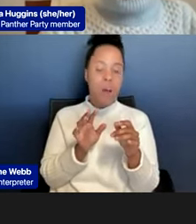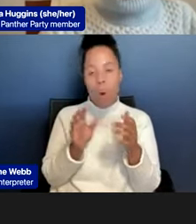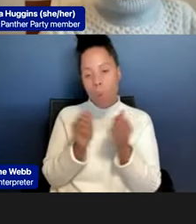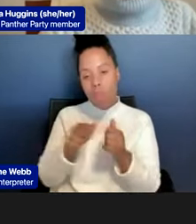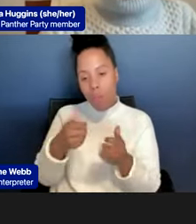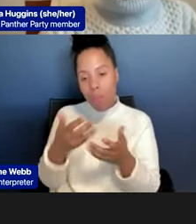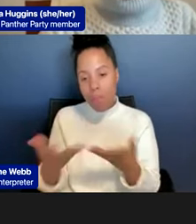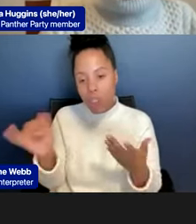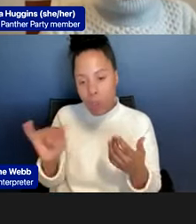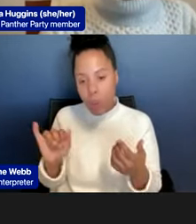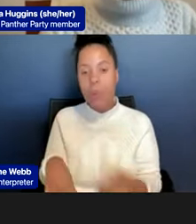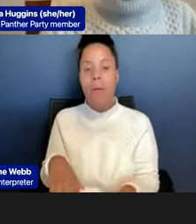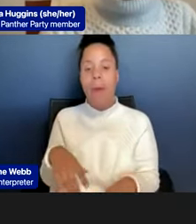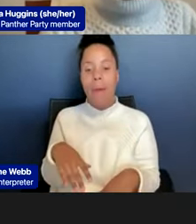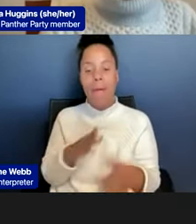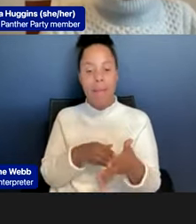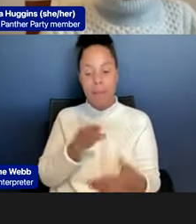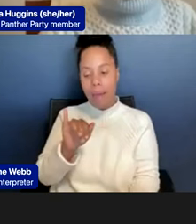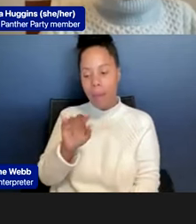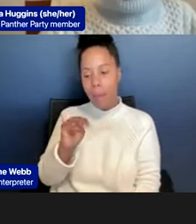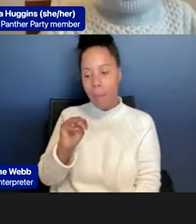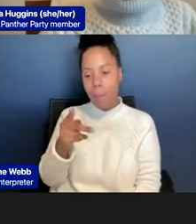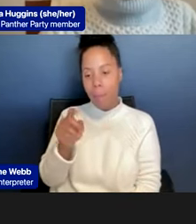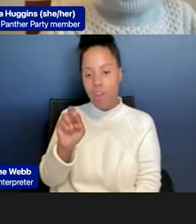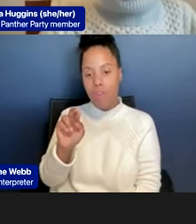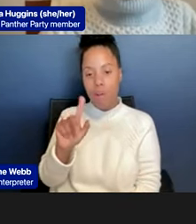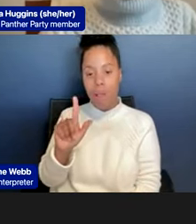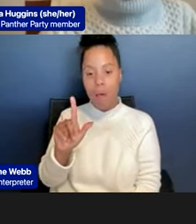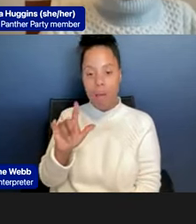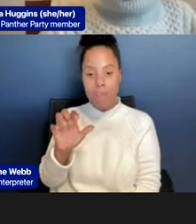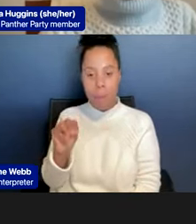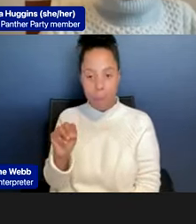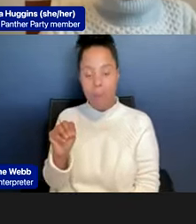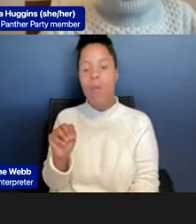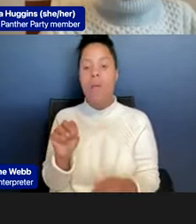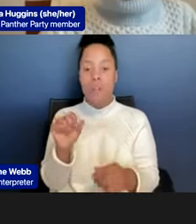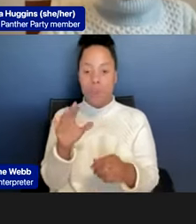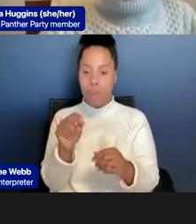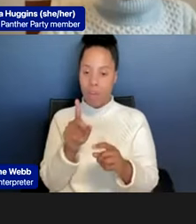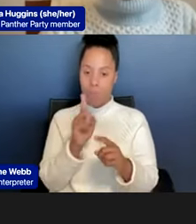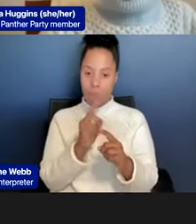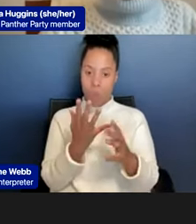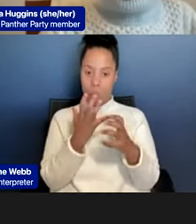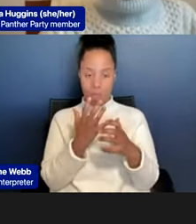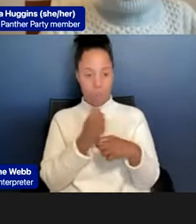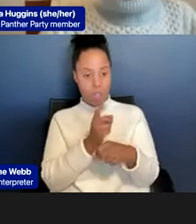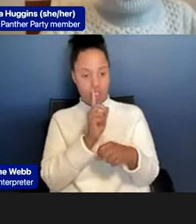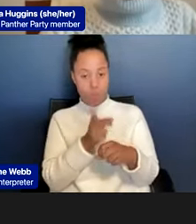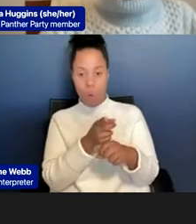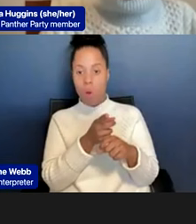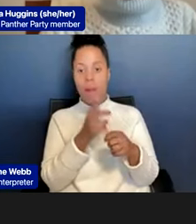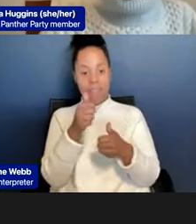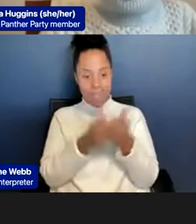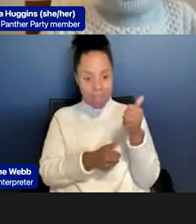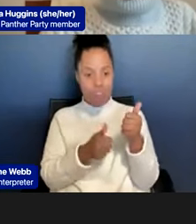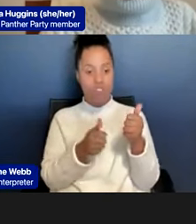And the really big emphasis that each organization retained its own command structure, whatever that be. So having the autonomy